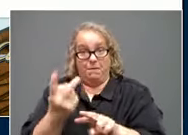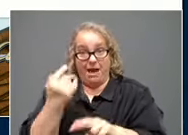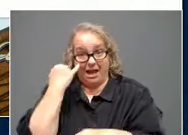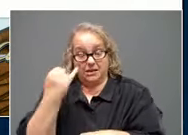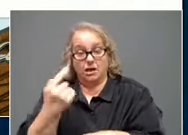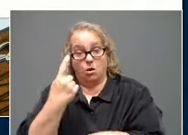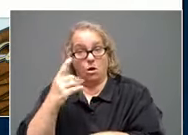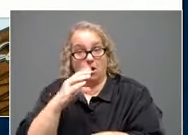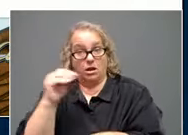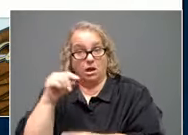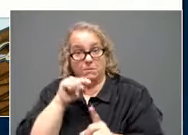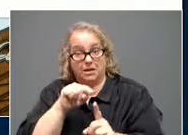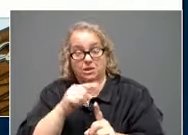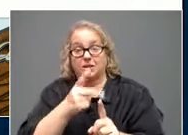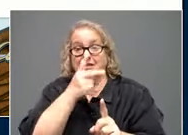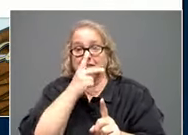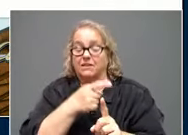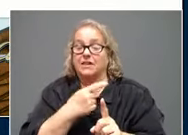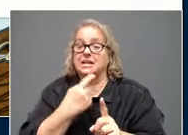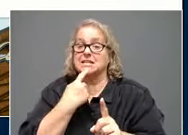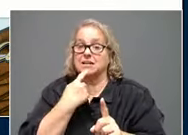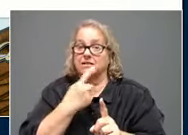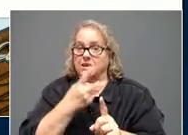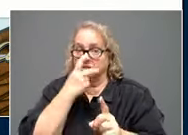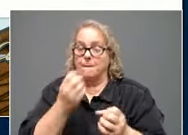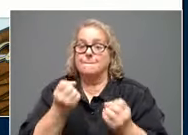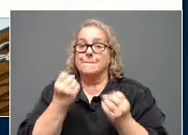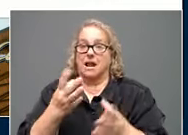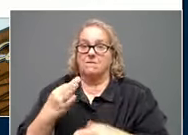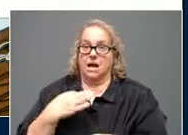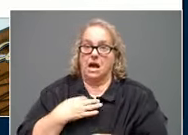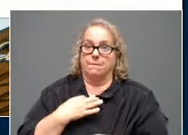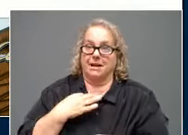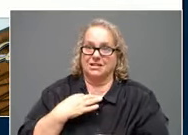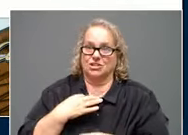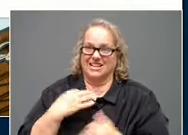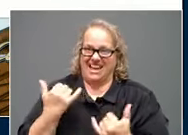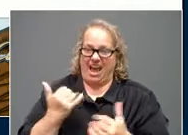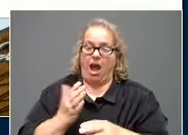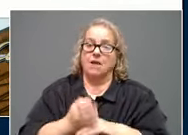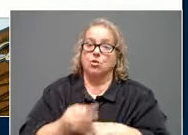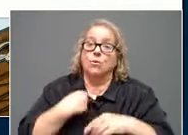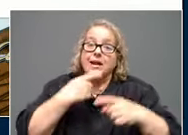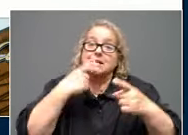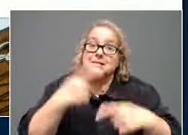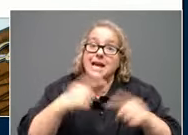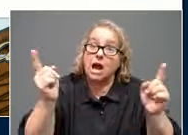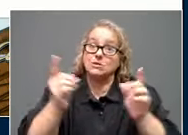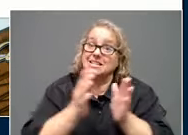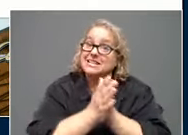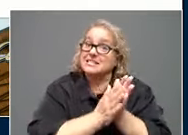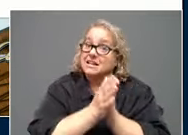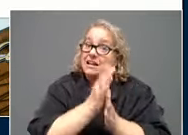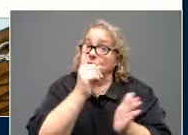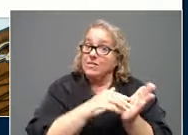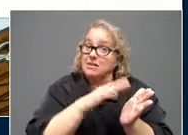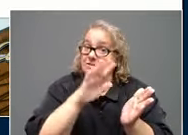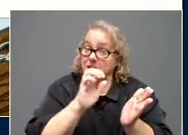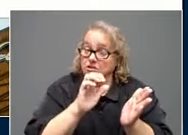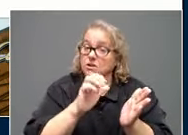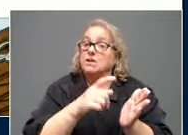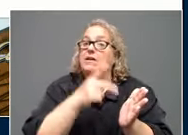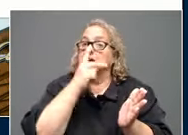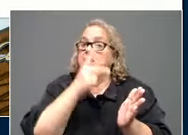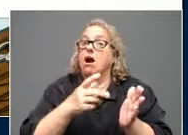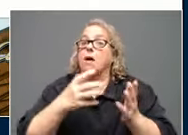seeing, they said, a ton of applications right after the announcement. Listen, it's too early to tell. These